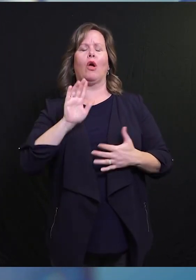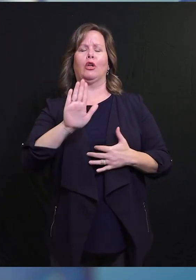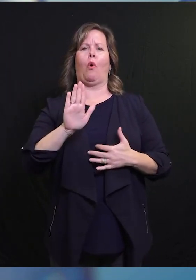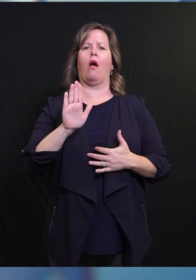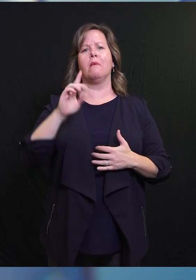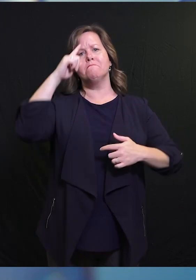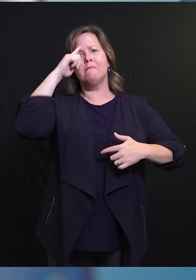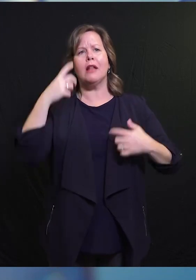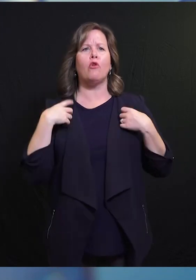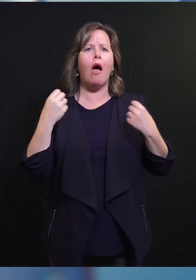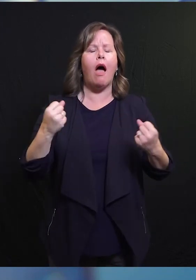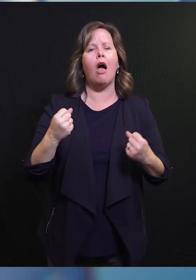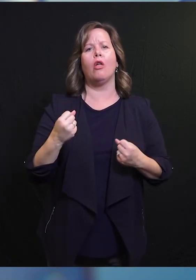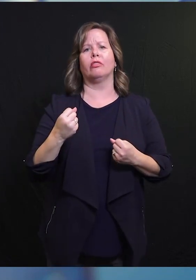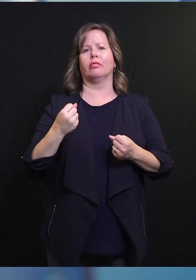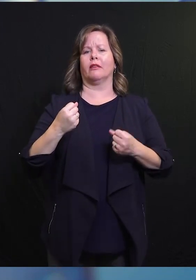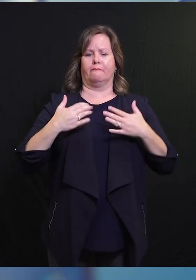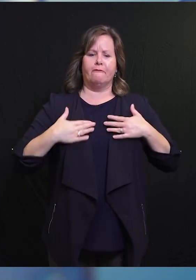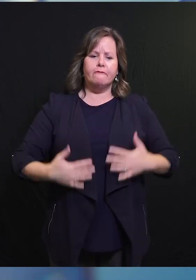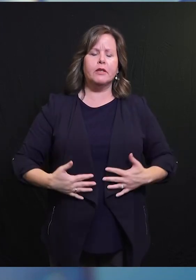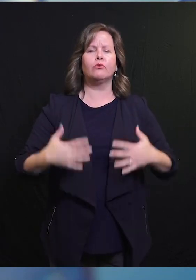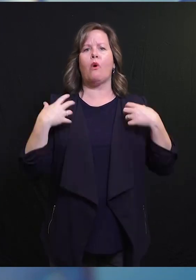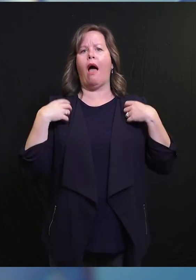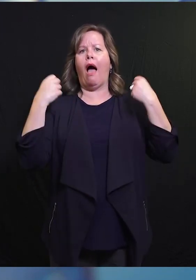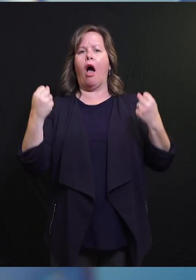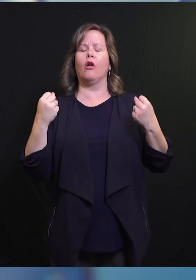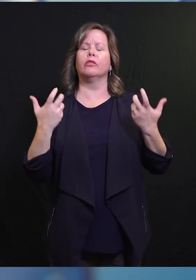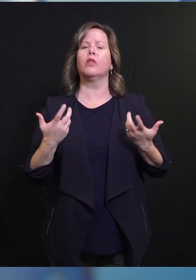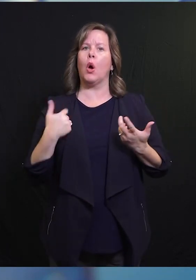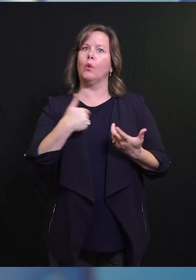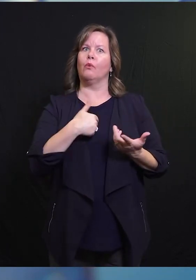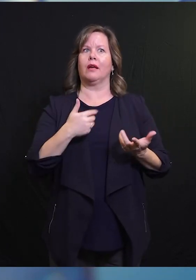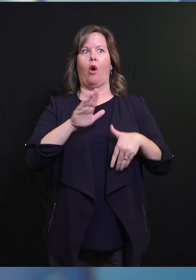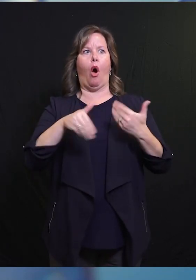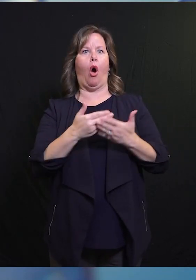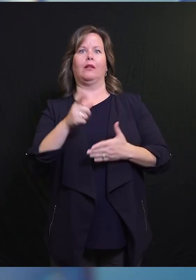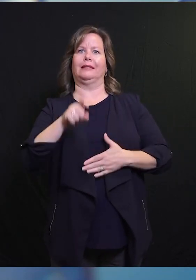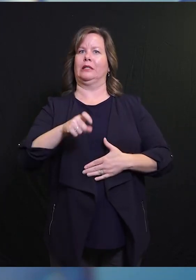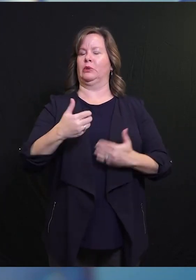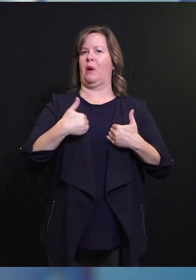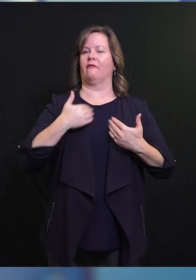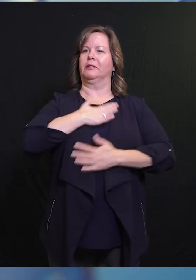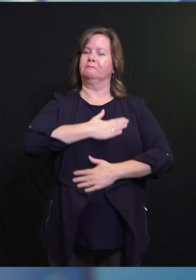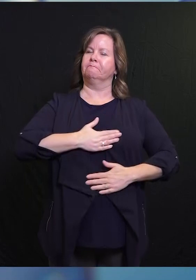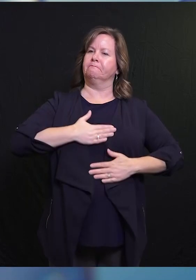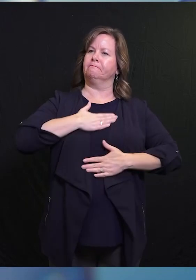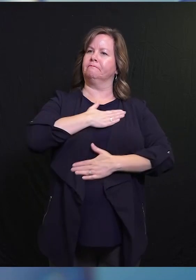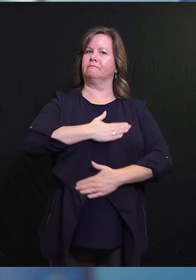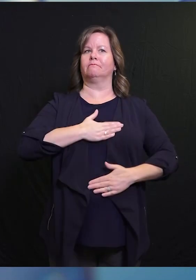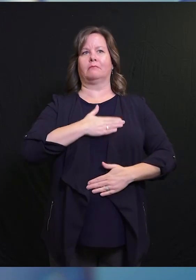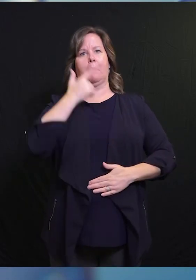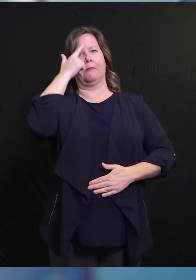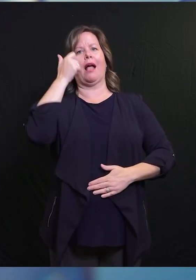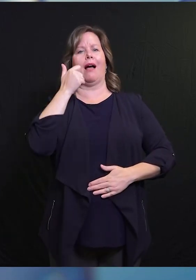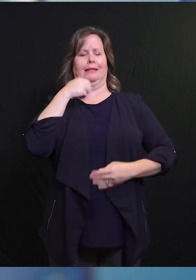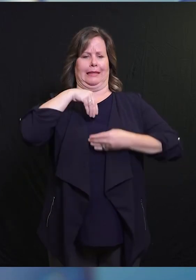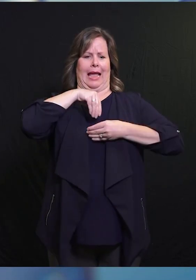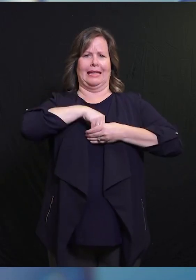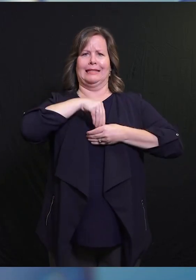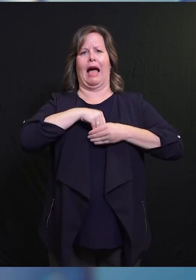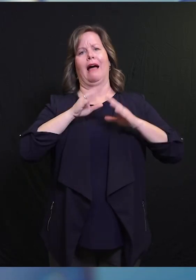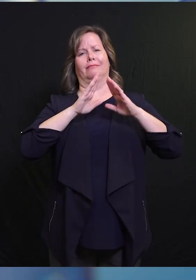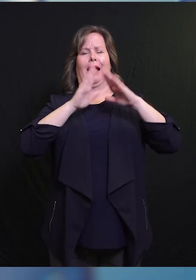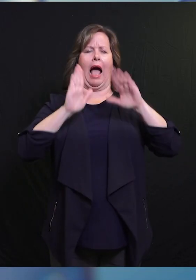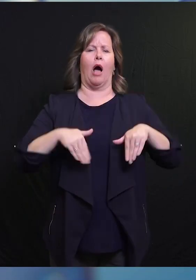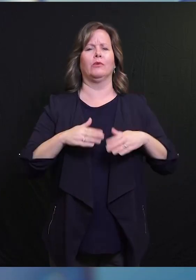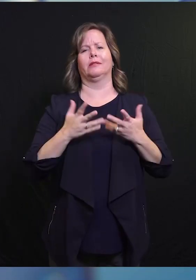health, and just a better sense of happiness. And we all could use a little joy right now anyway, especially after being indoors for so much of the